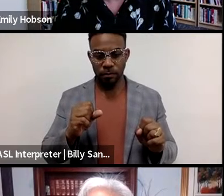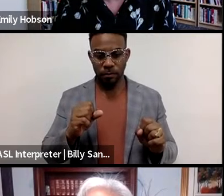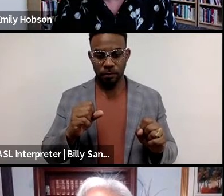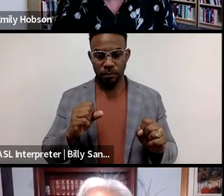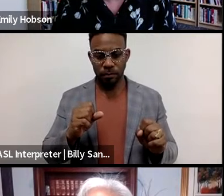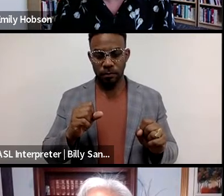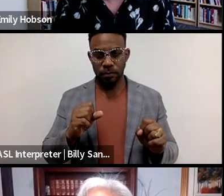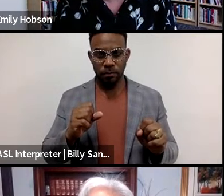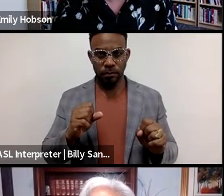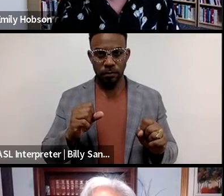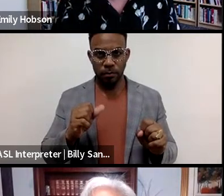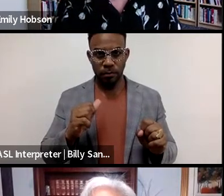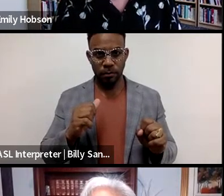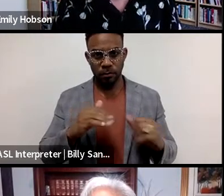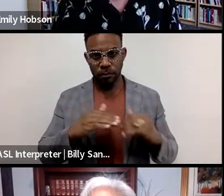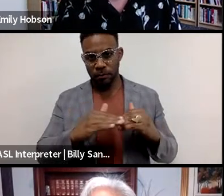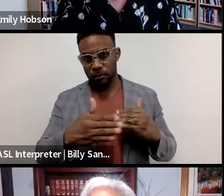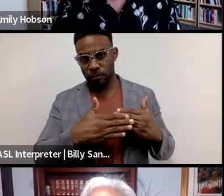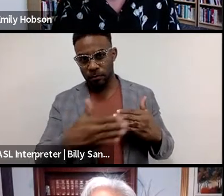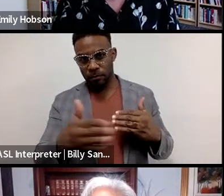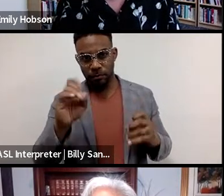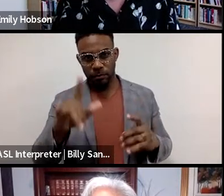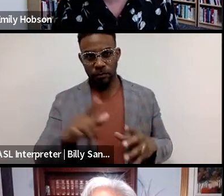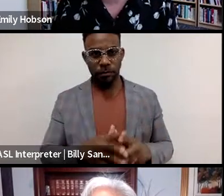justice-filled night and going forward.